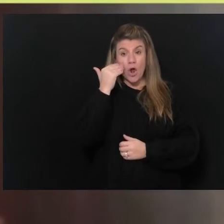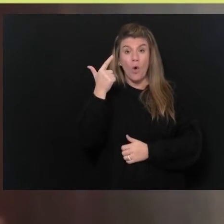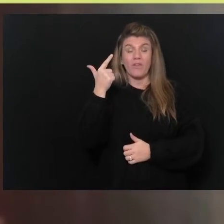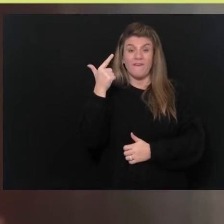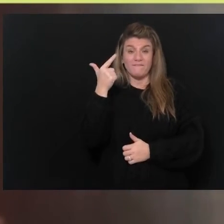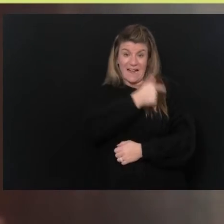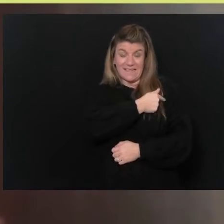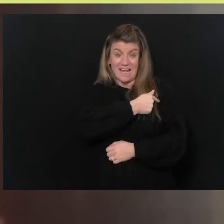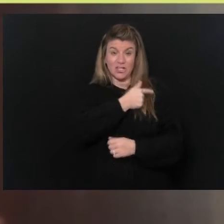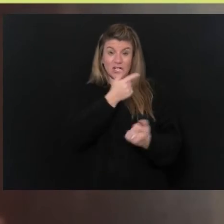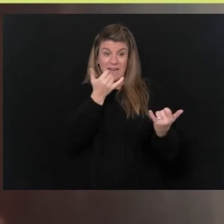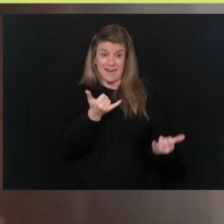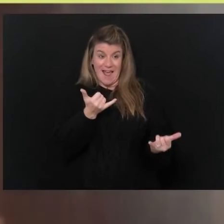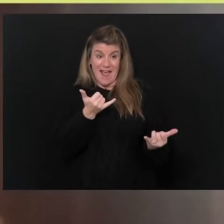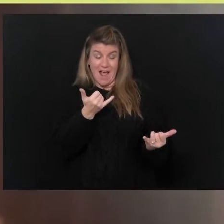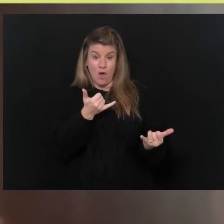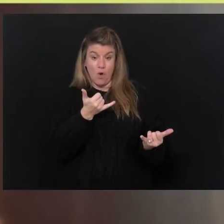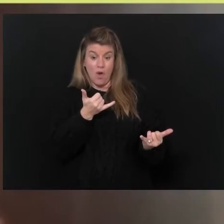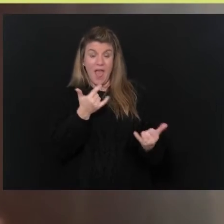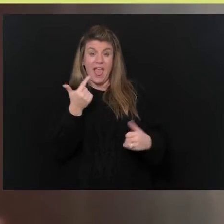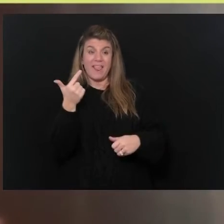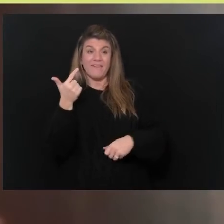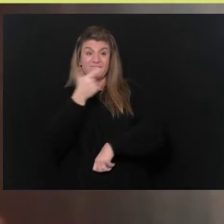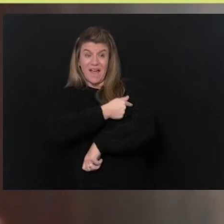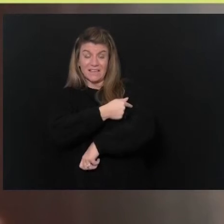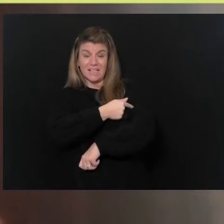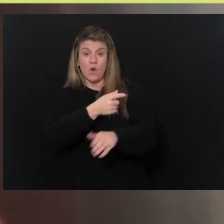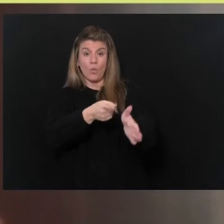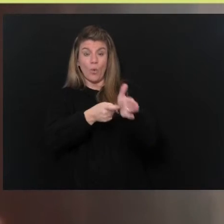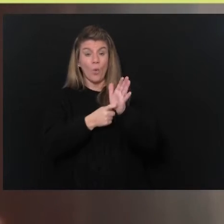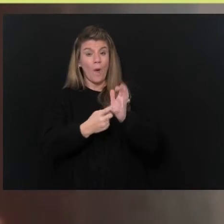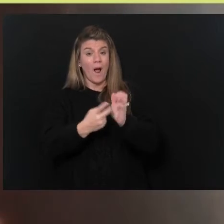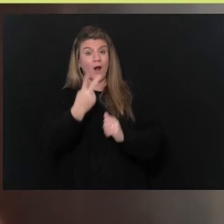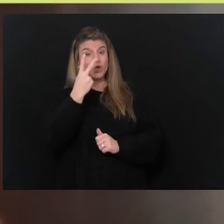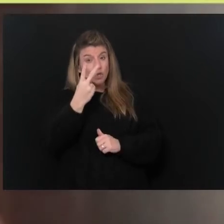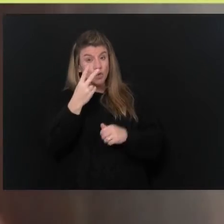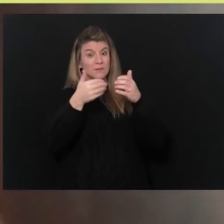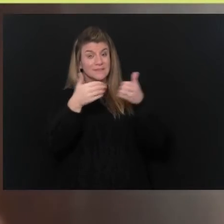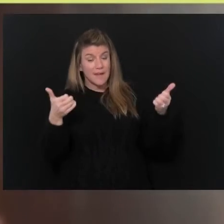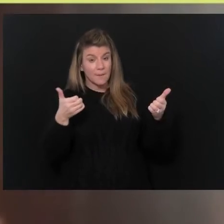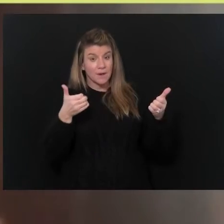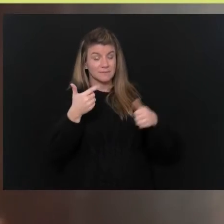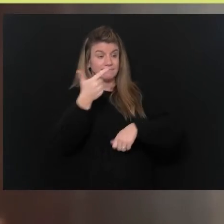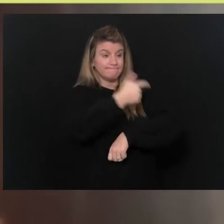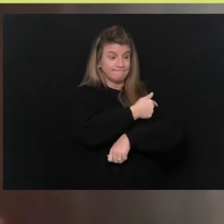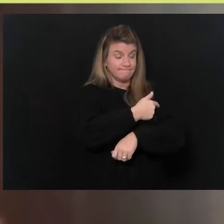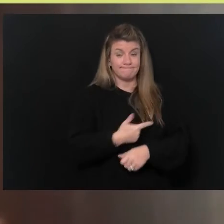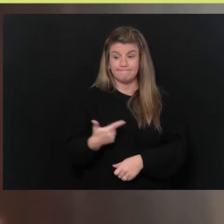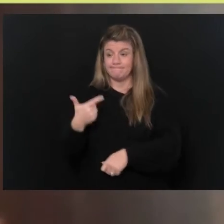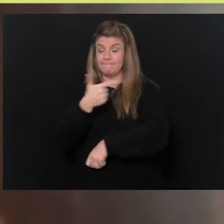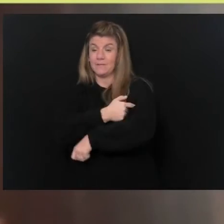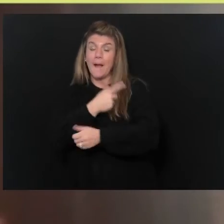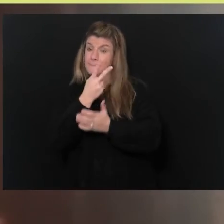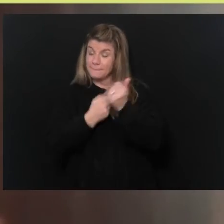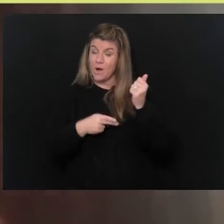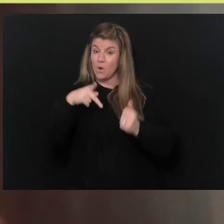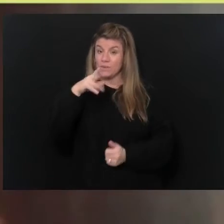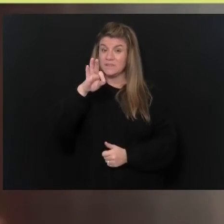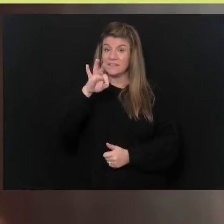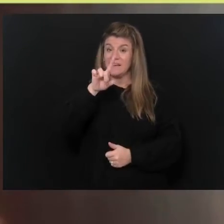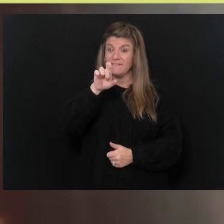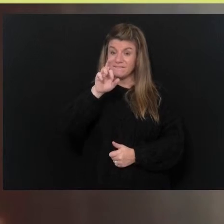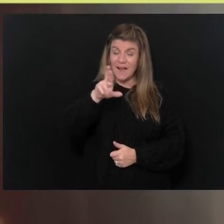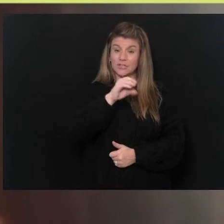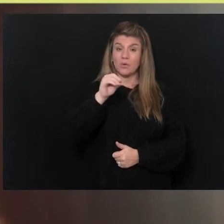vaccinations, the vaccinations require 2 separate vaccinations from both the Pfizer product and the